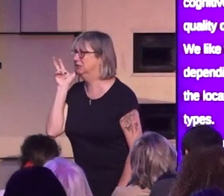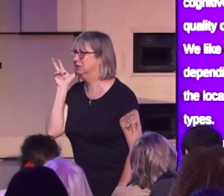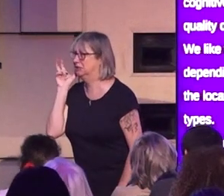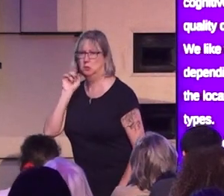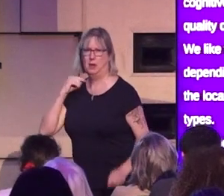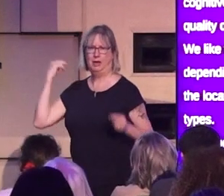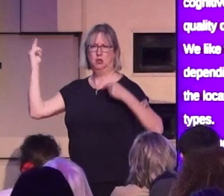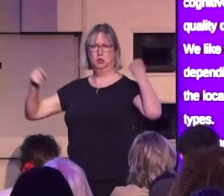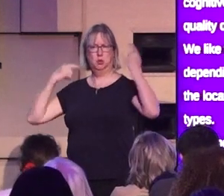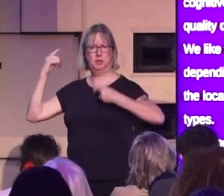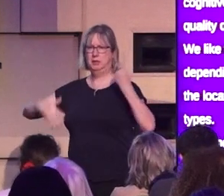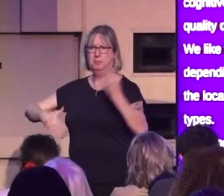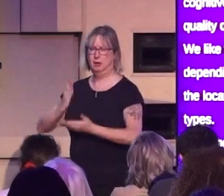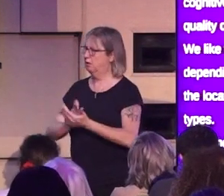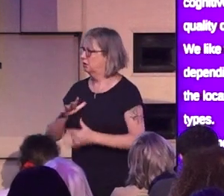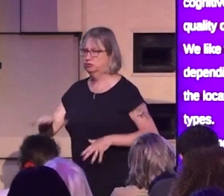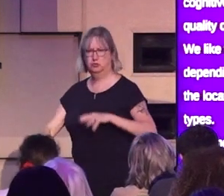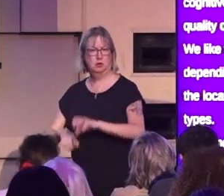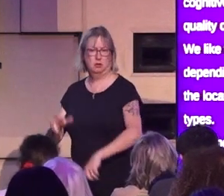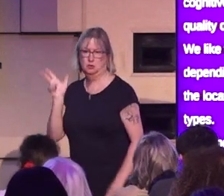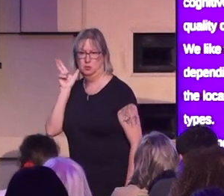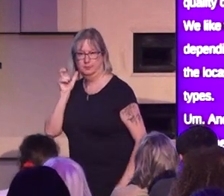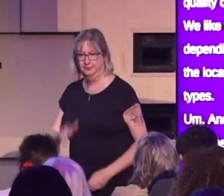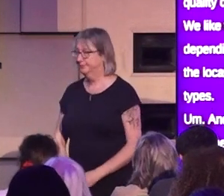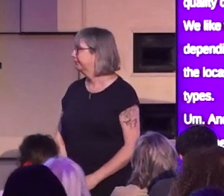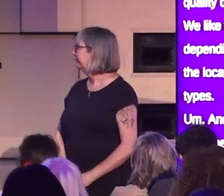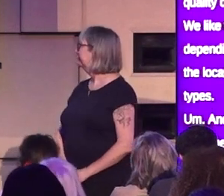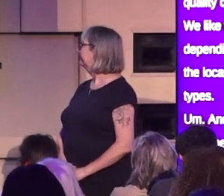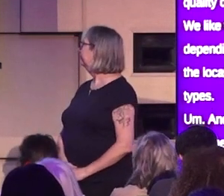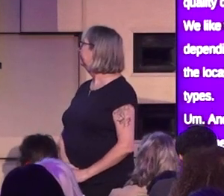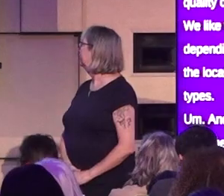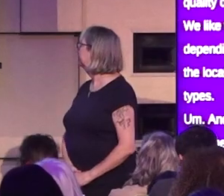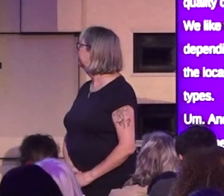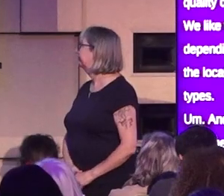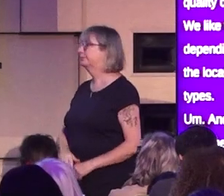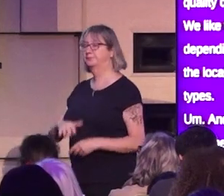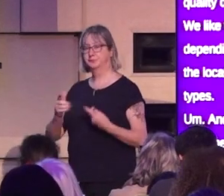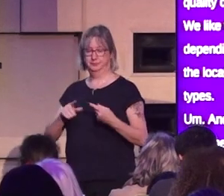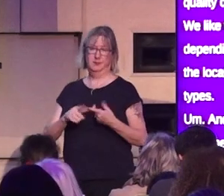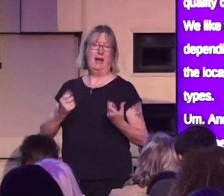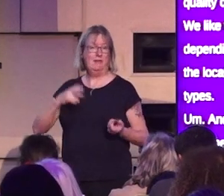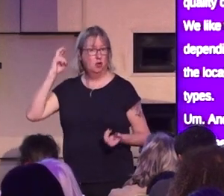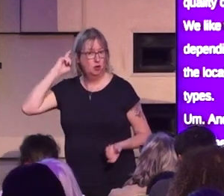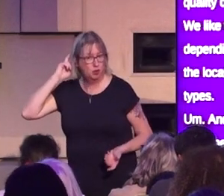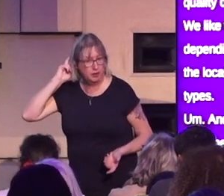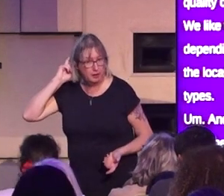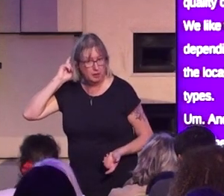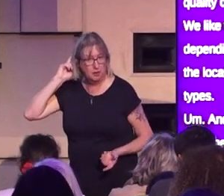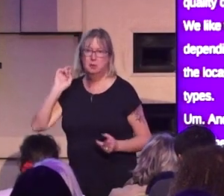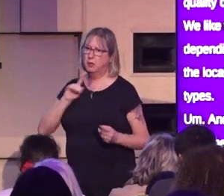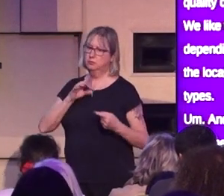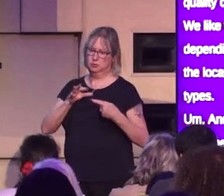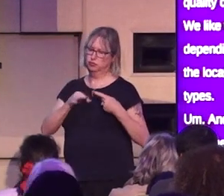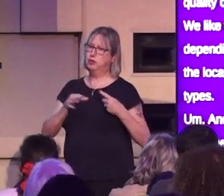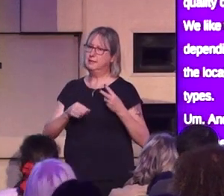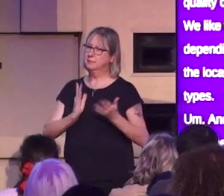clearly, they would struggle in those environments. When we talk about cochlear implants, there is a very strict criteria,